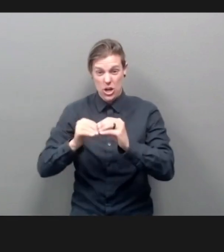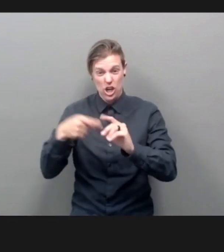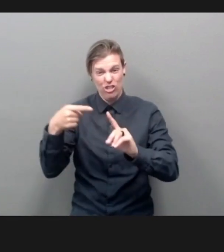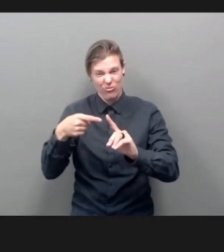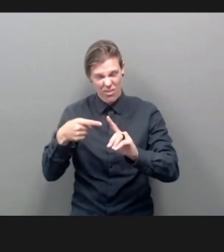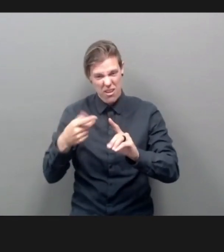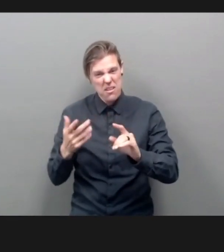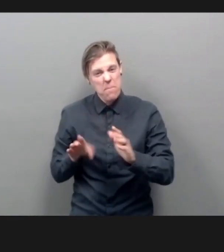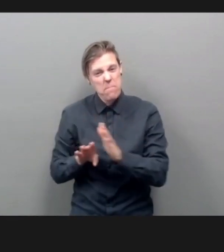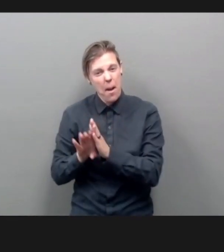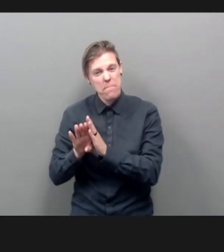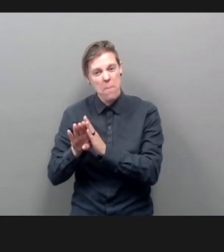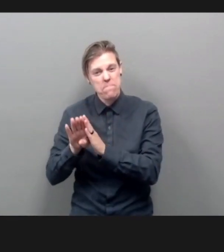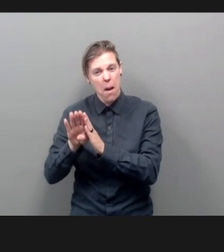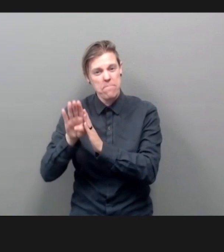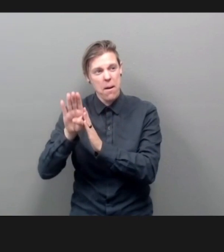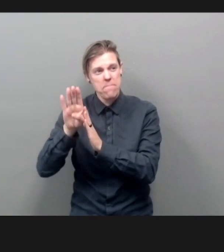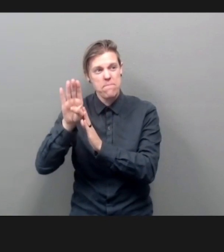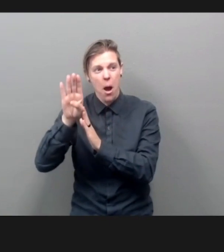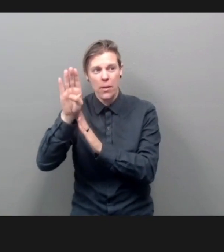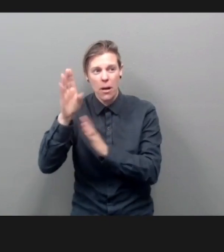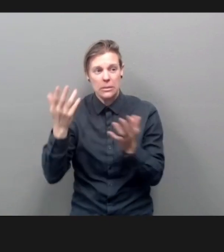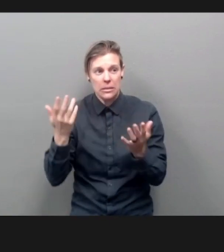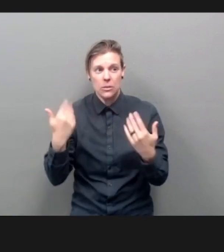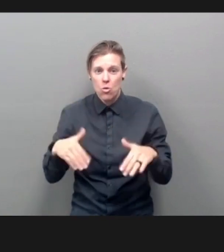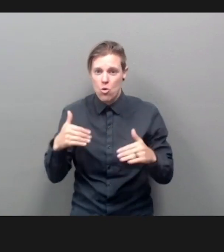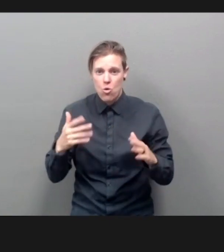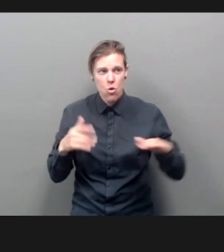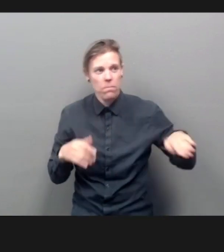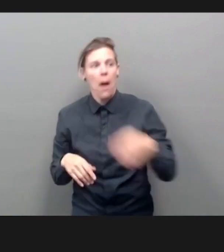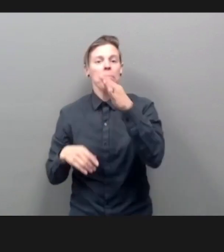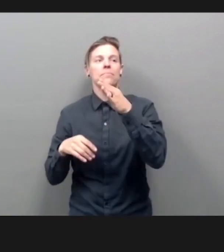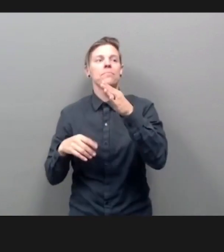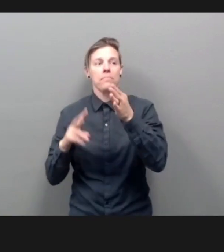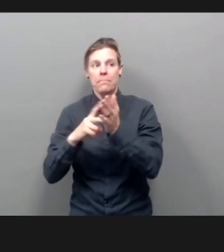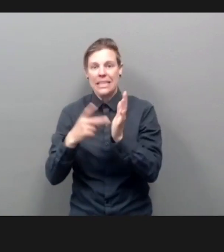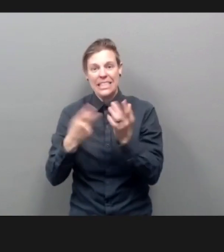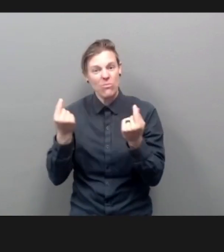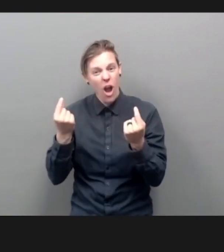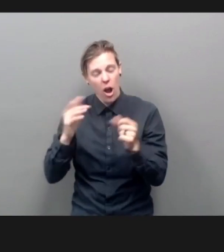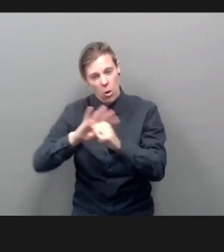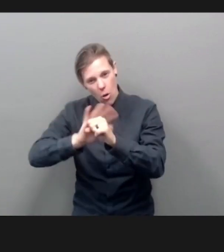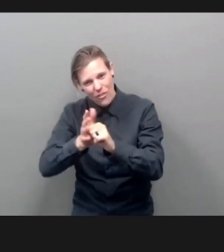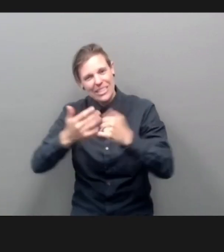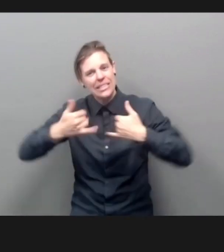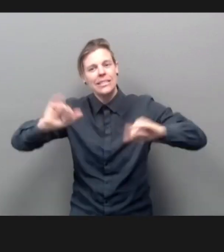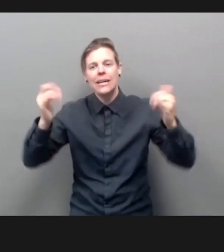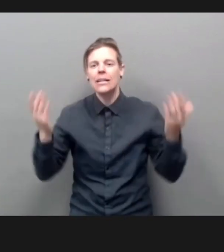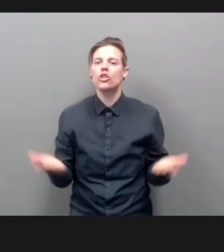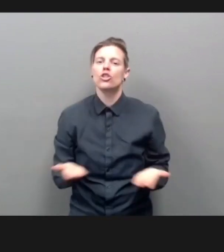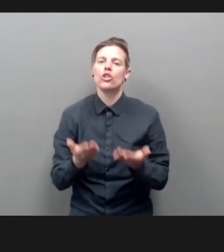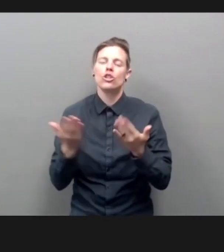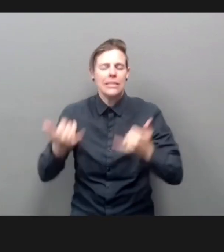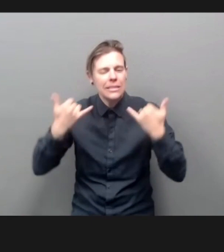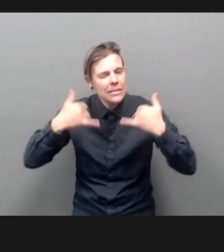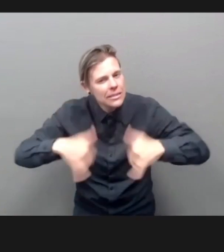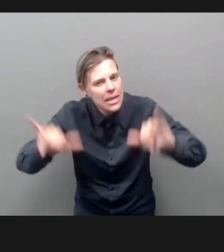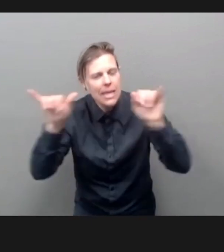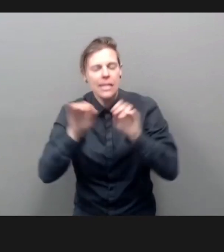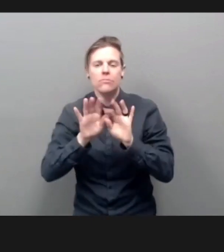spikes that indicate that COVID is still spreading around the state, which leads to far too